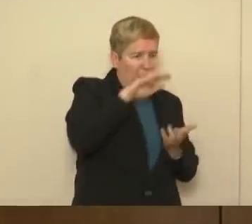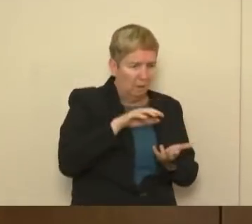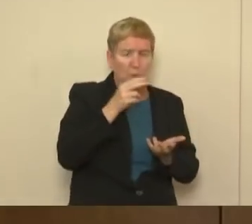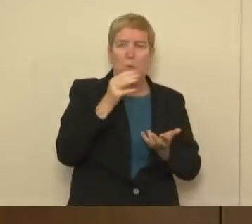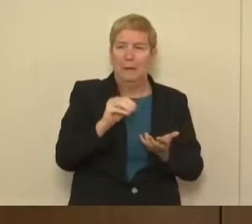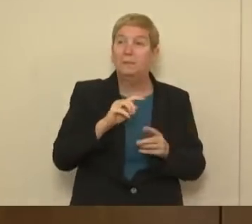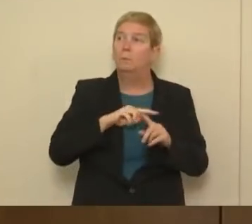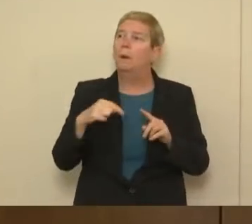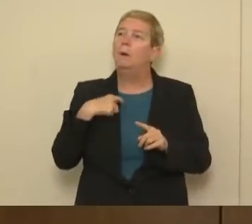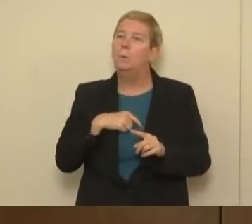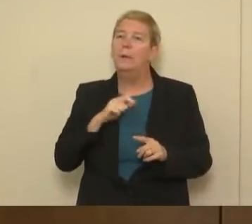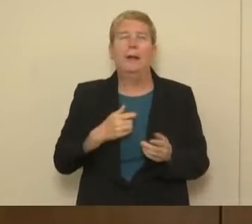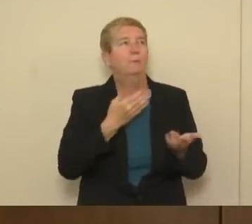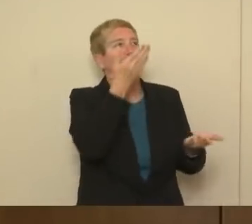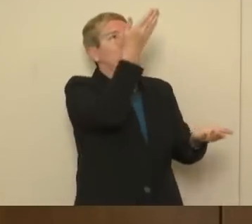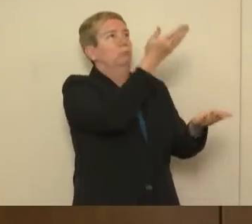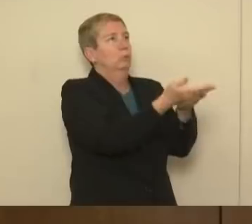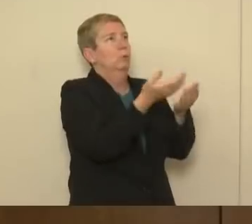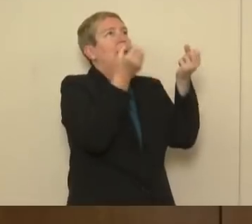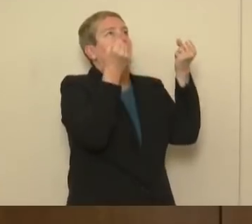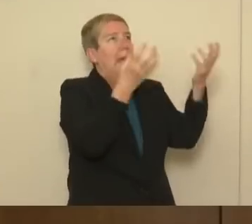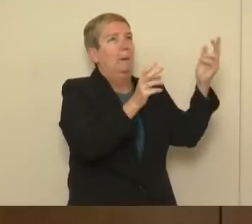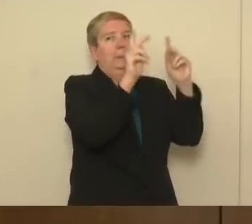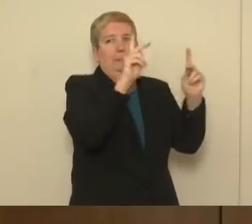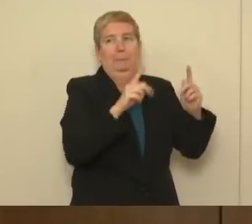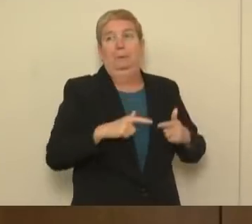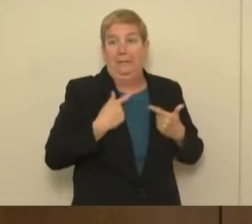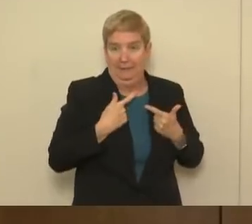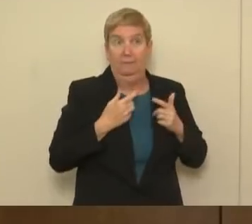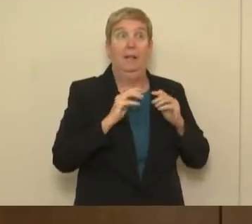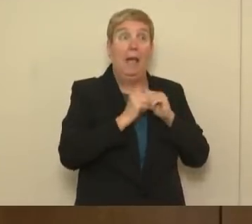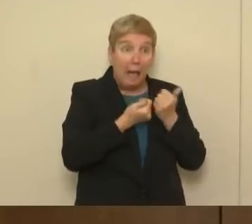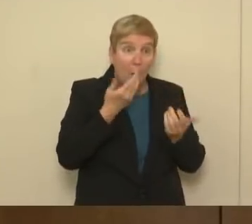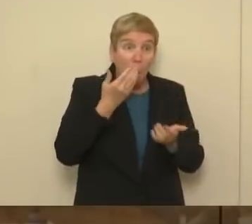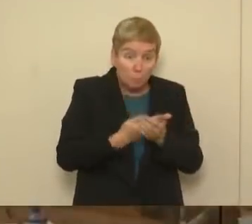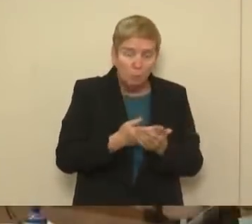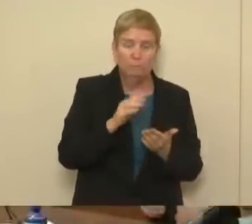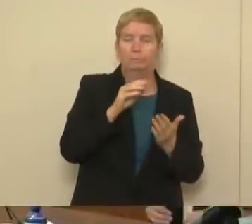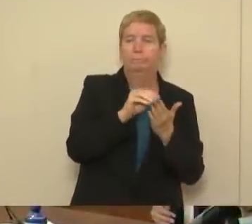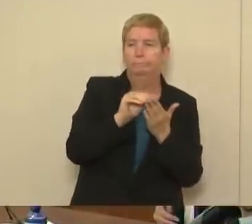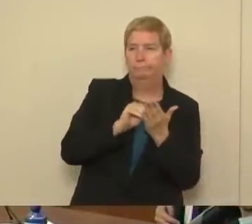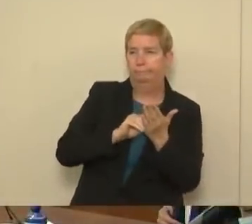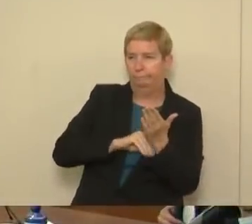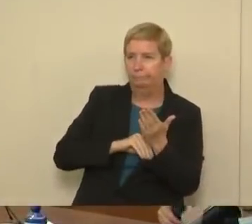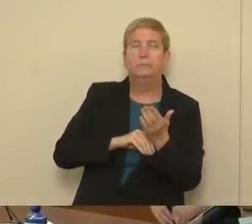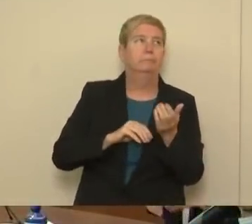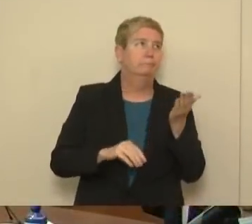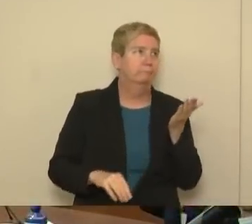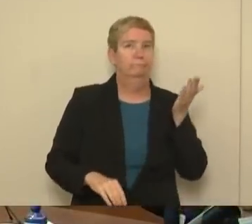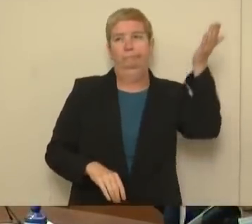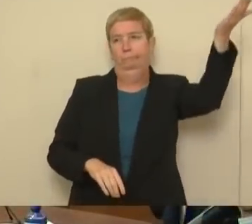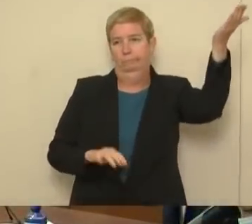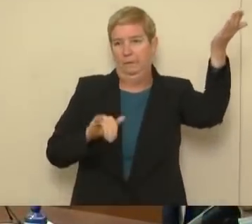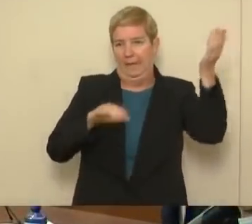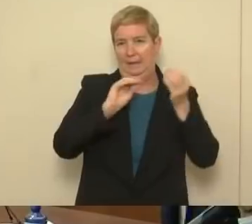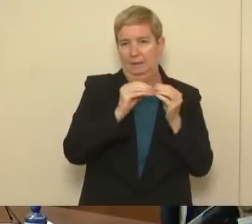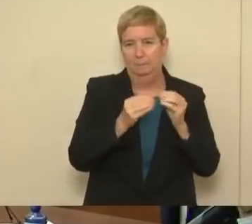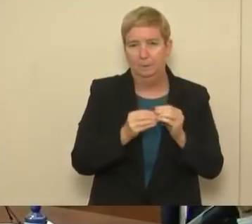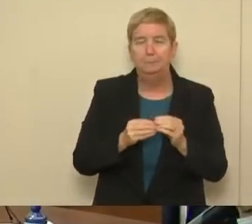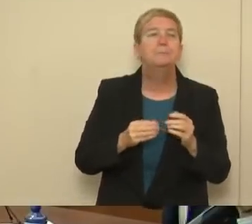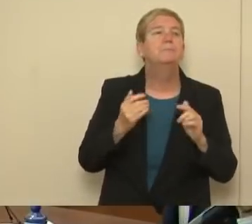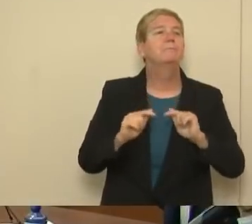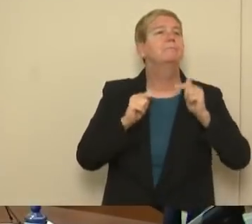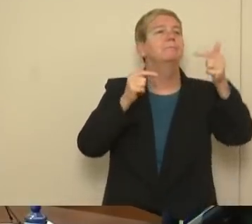and I want the Director to tell you more about that and where we are and what to expect. Director Coleman. Thank you very much,